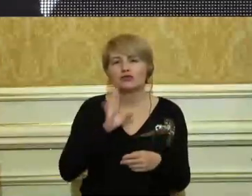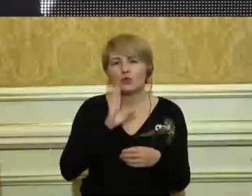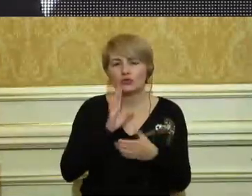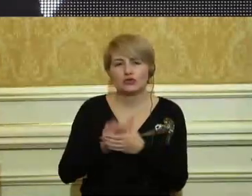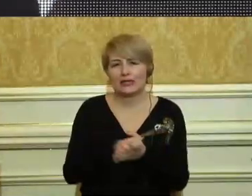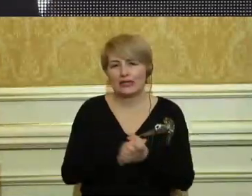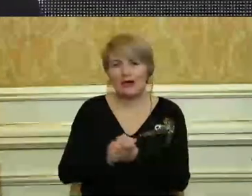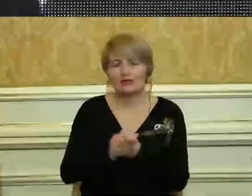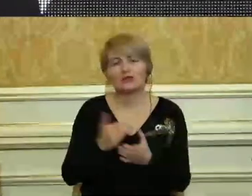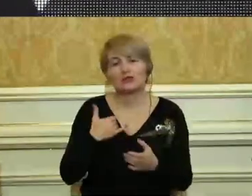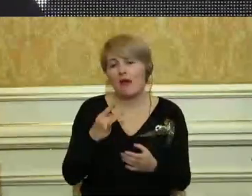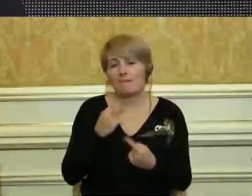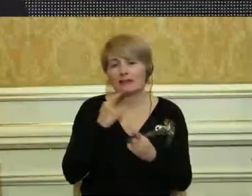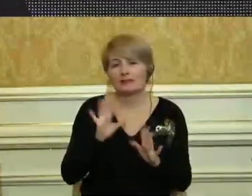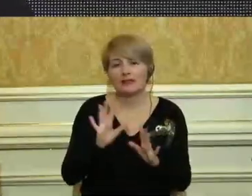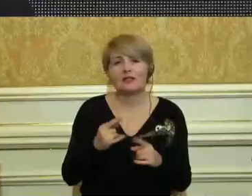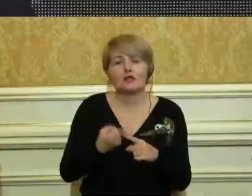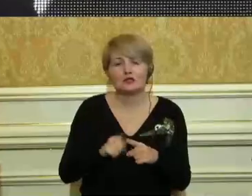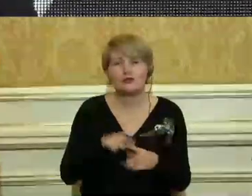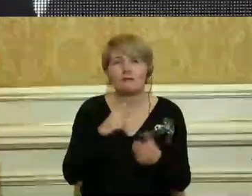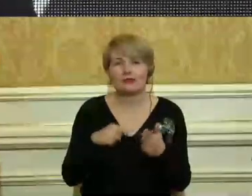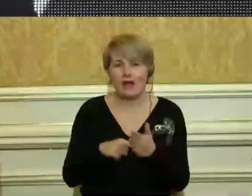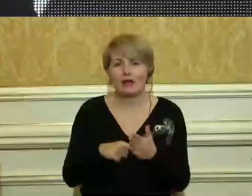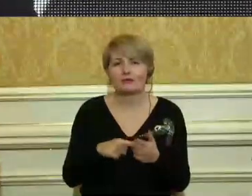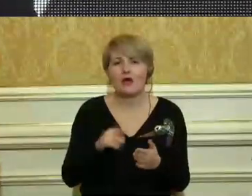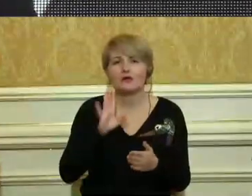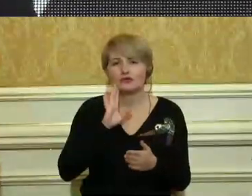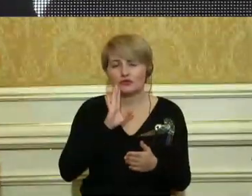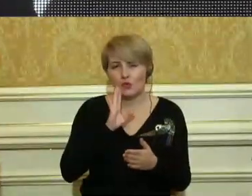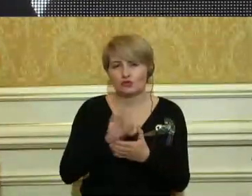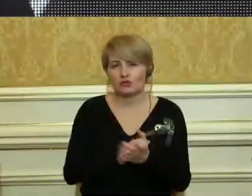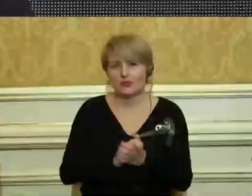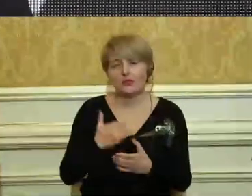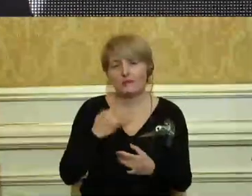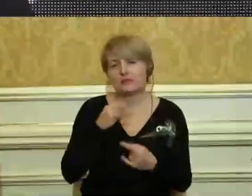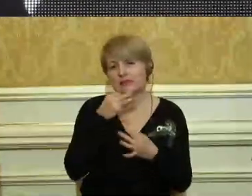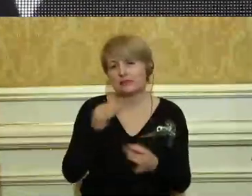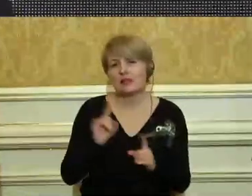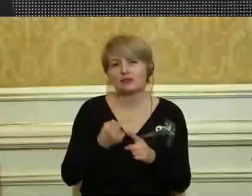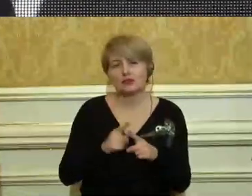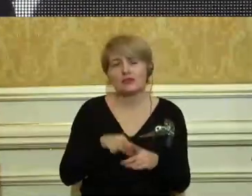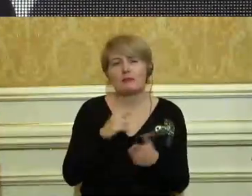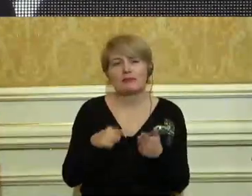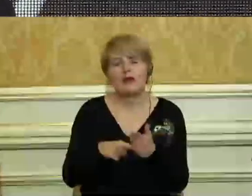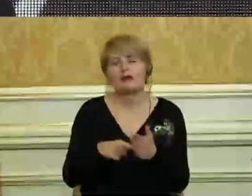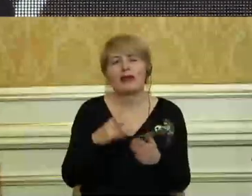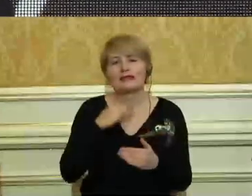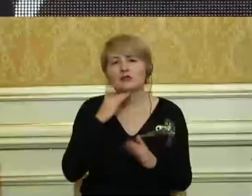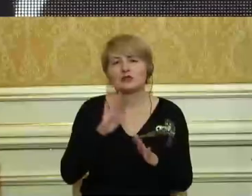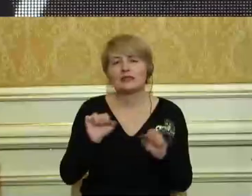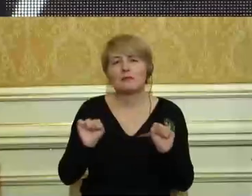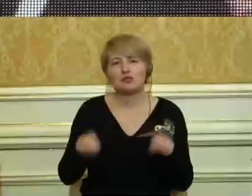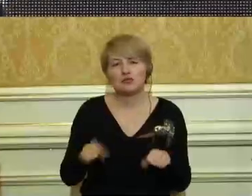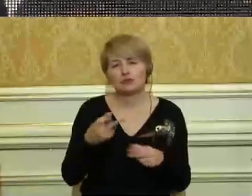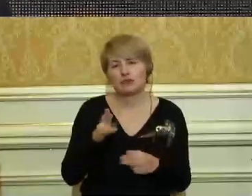that it's about women's solidarity or men's solidarity. I would say that it's about not enough places for or opportunities for women. If we